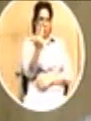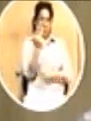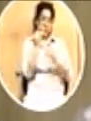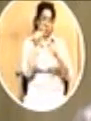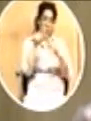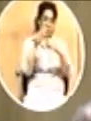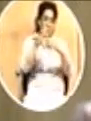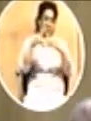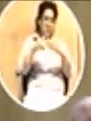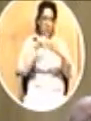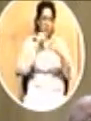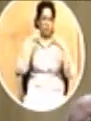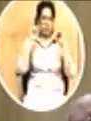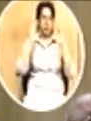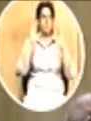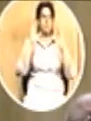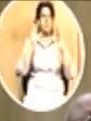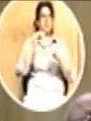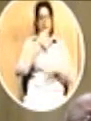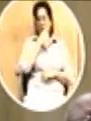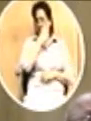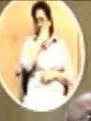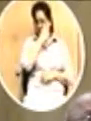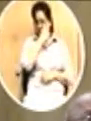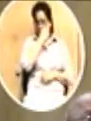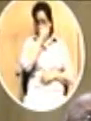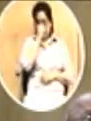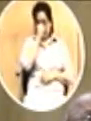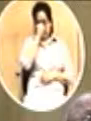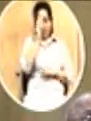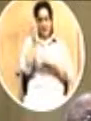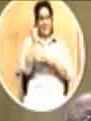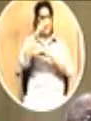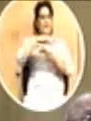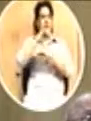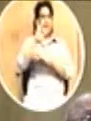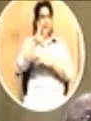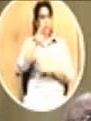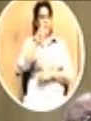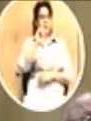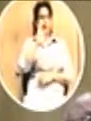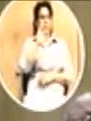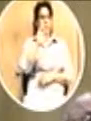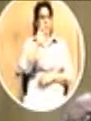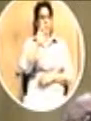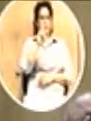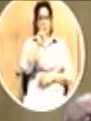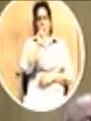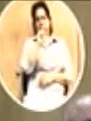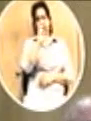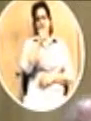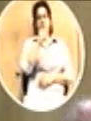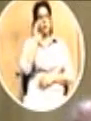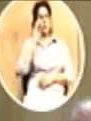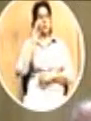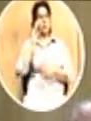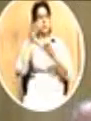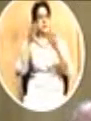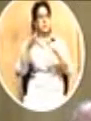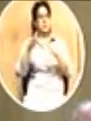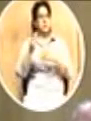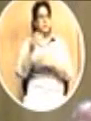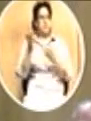we will not give up. The day of reckoning will arrive. There is no